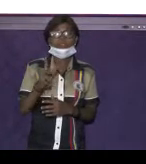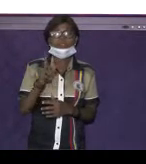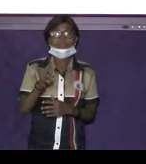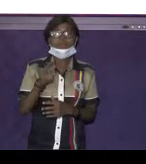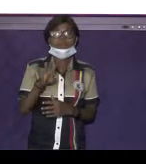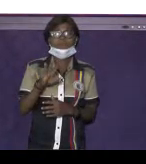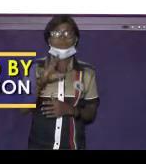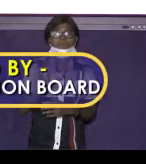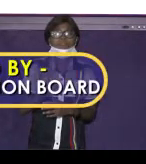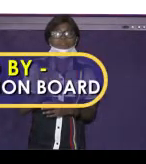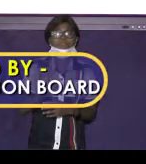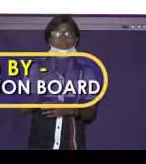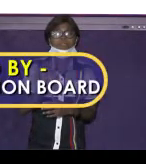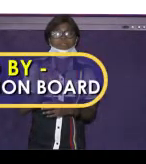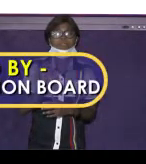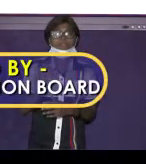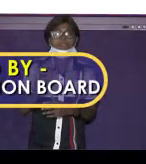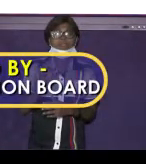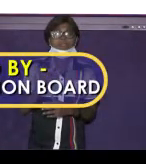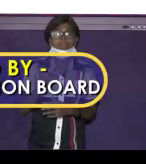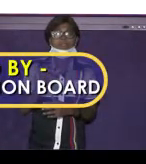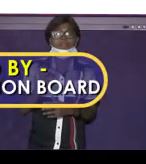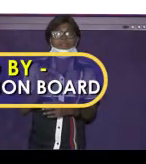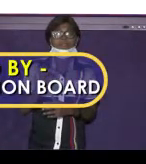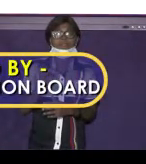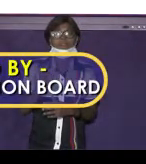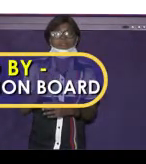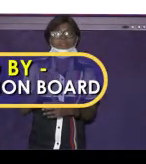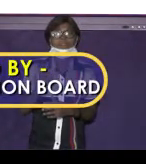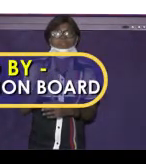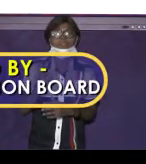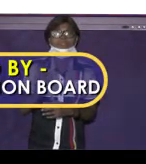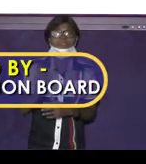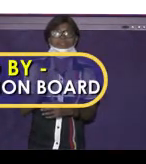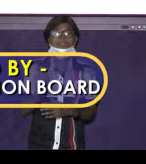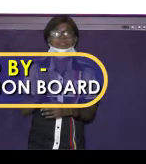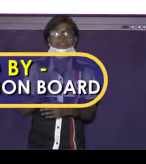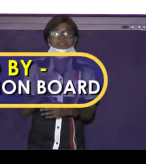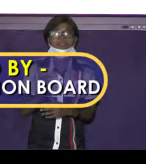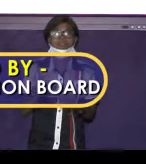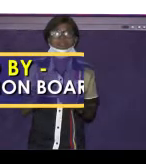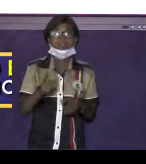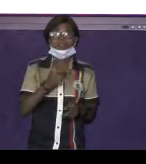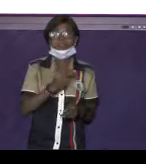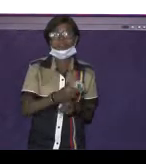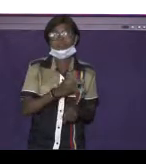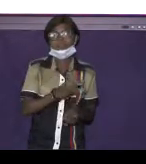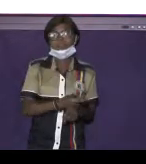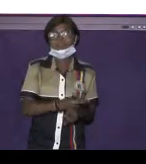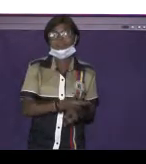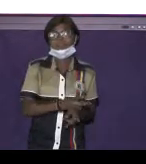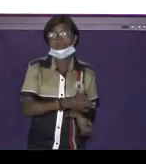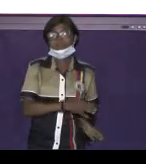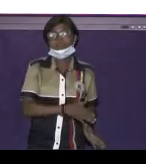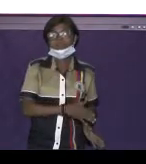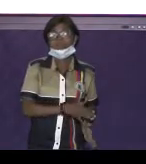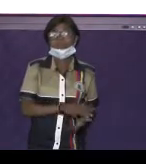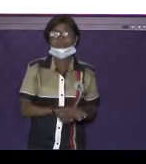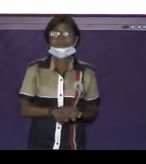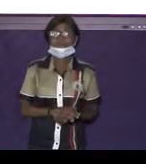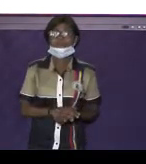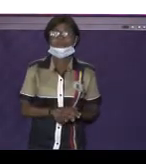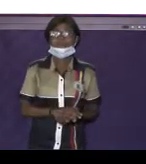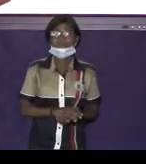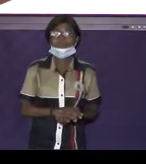6, 7, 8, 9, 10, 11, 12, 13, 14, 15, 16. Let us keep 16 somewhere.